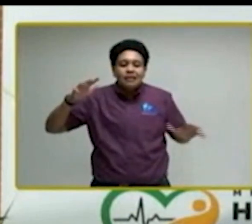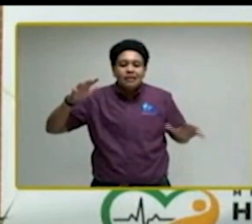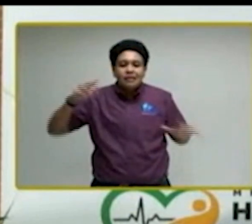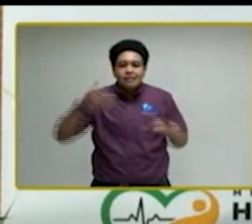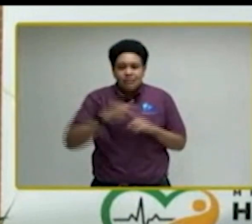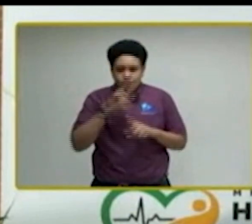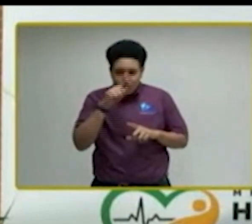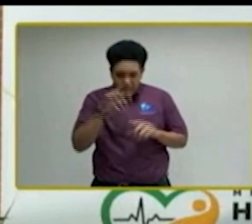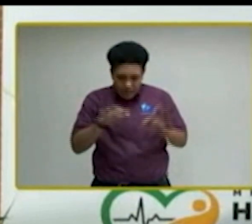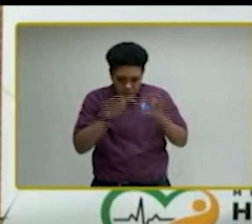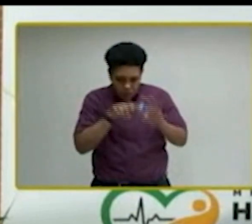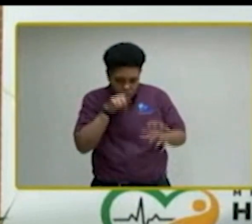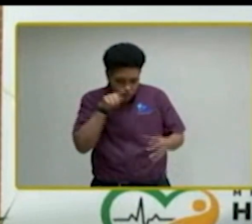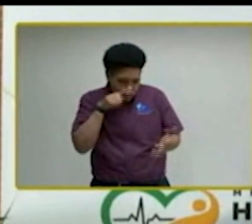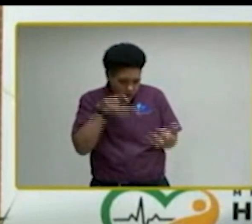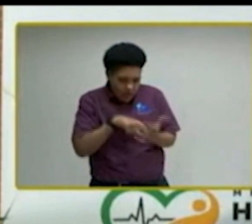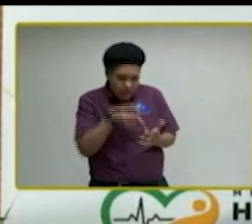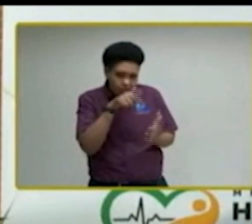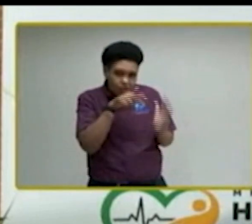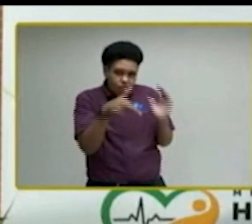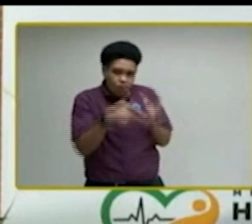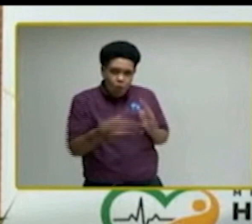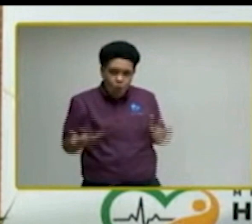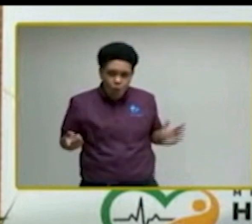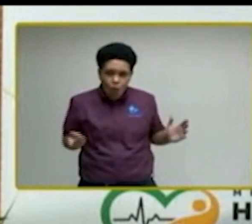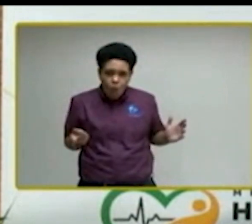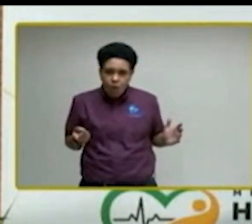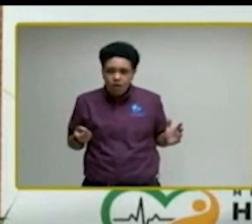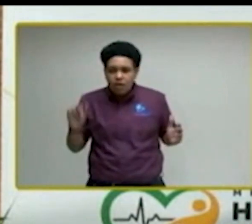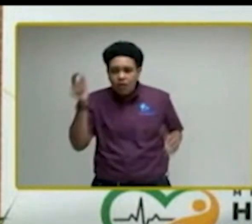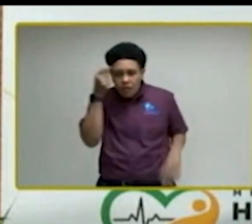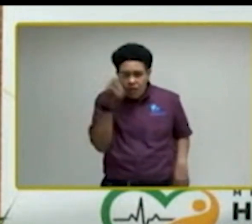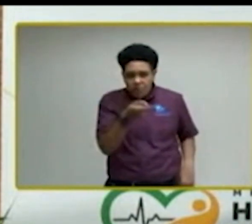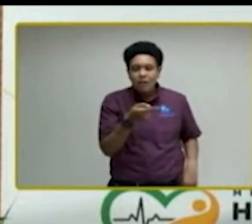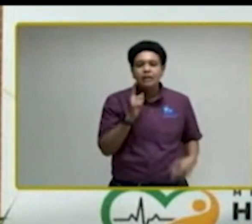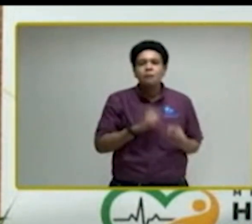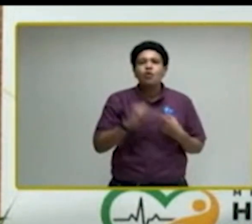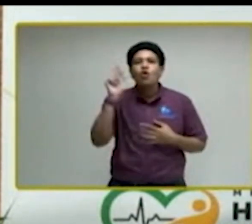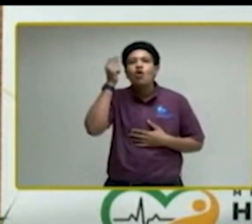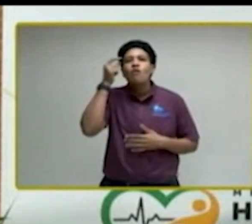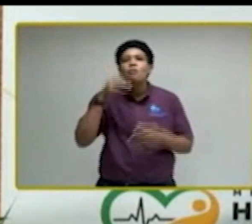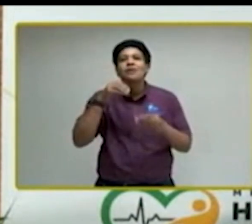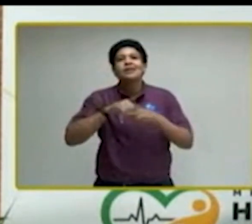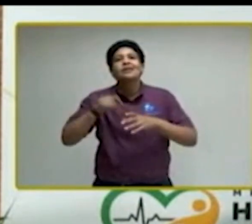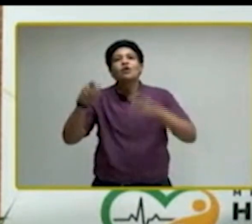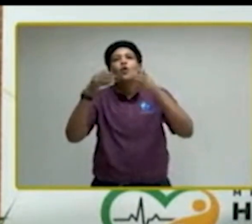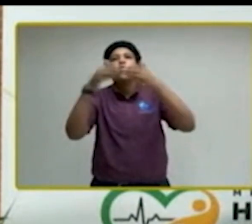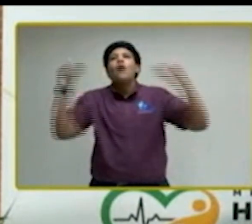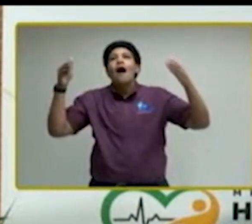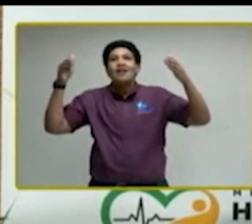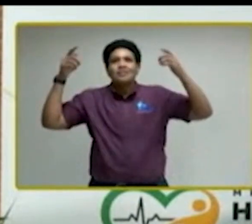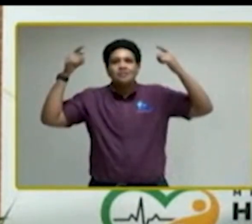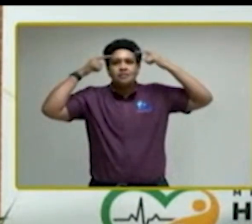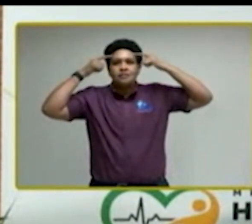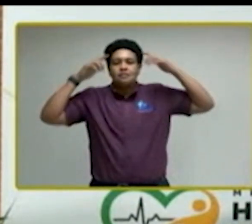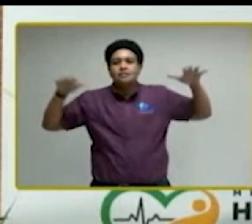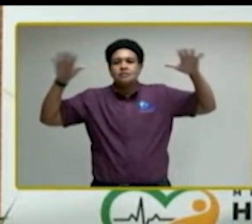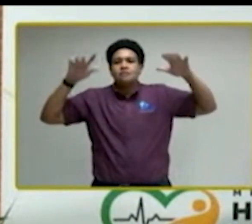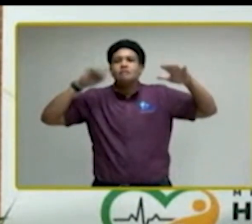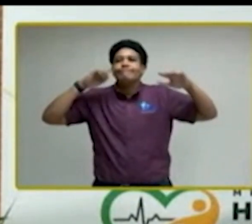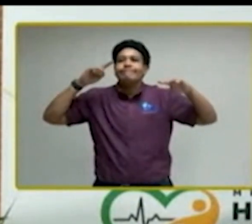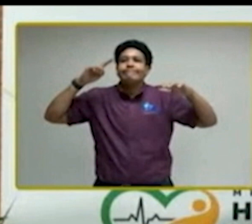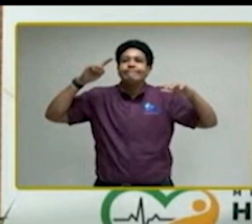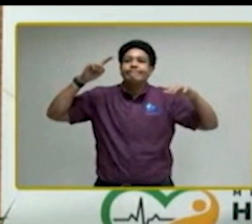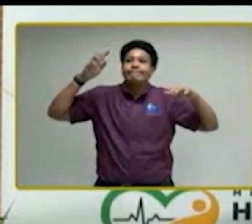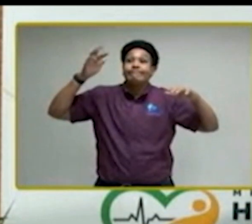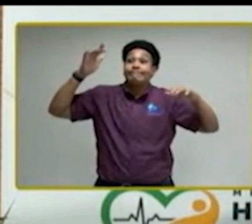to recognize the role that government, and government in the widest sense, or upper house or lower